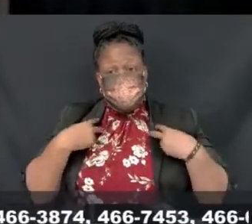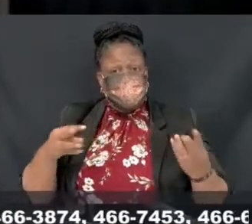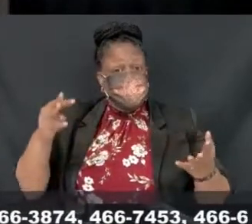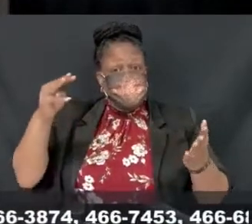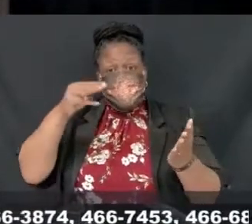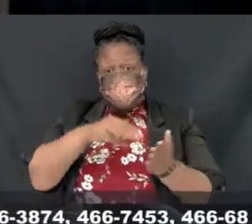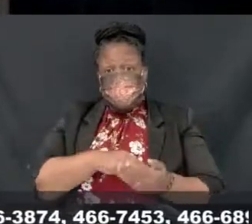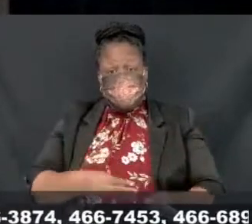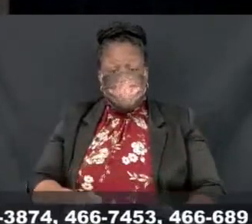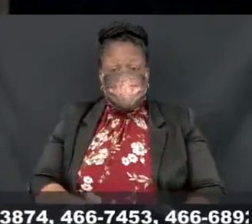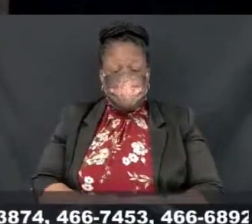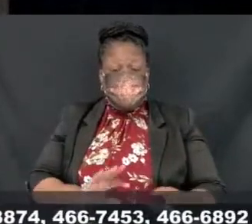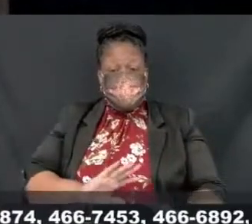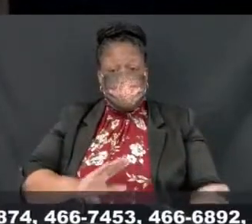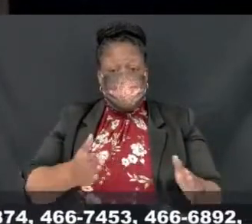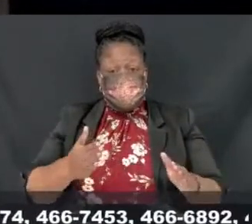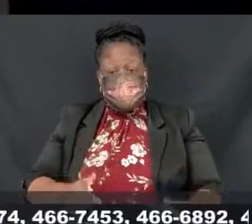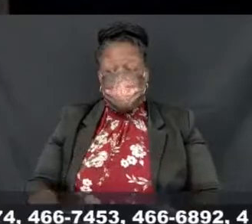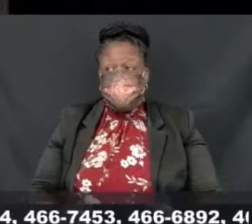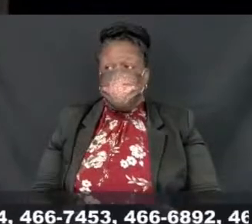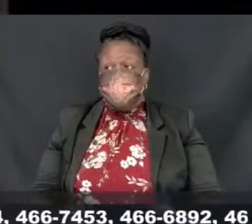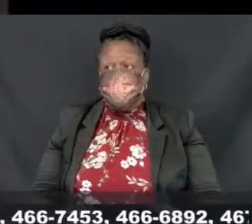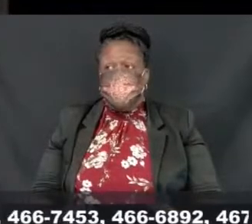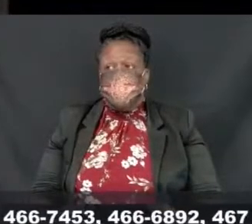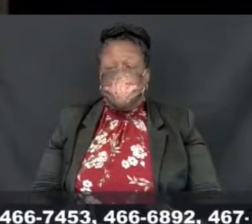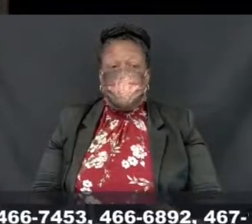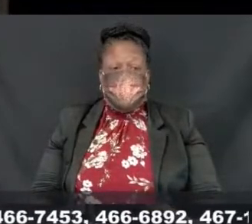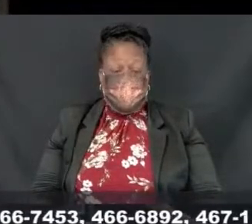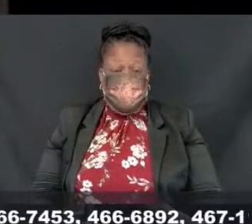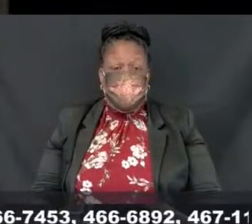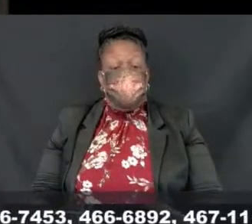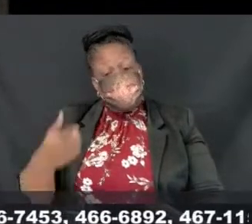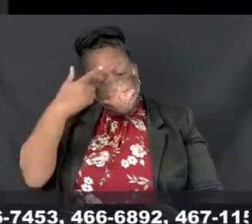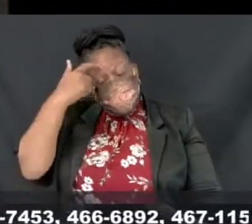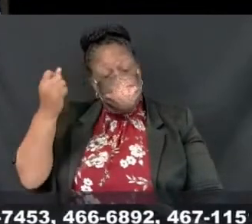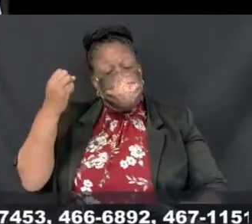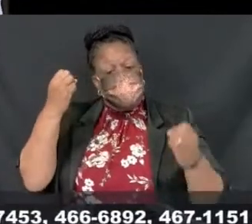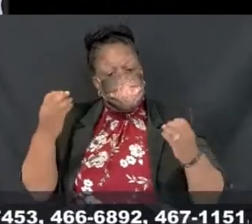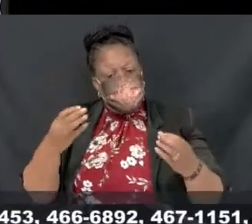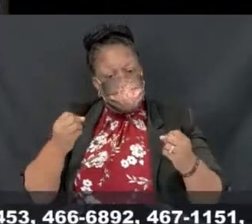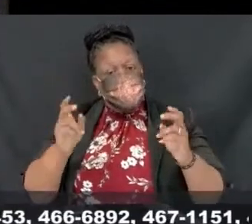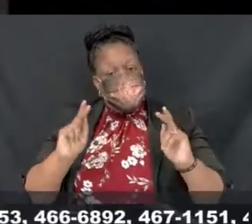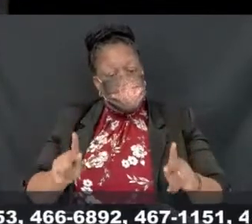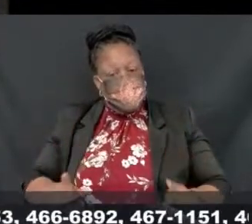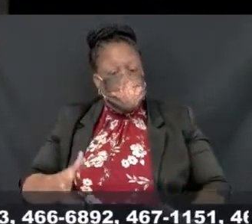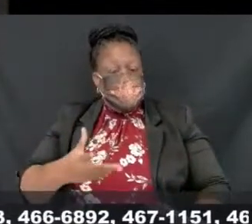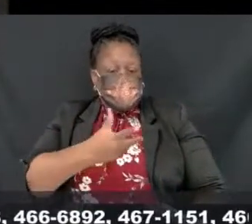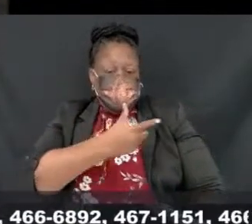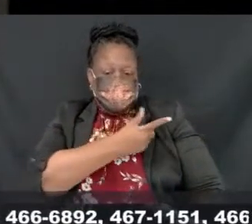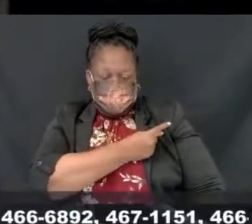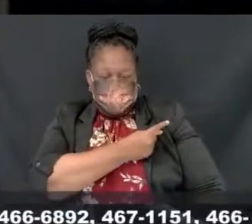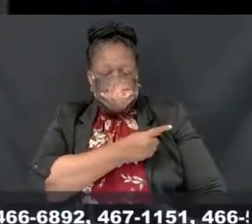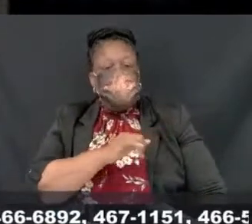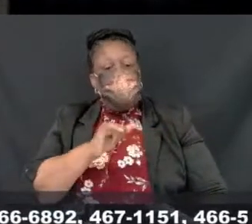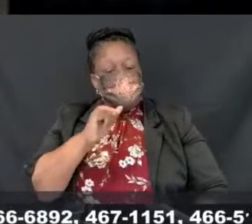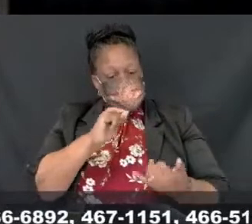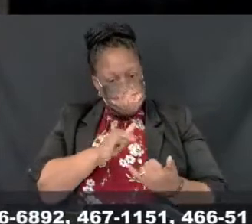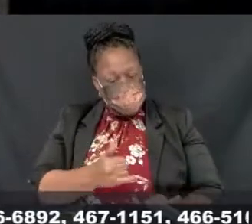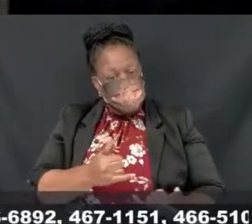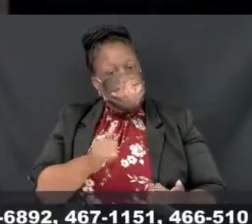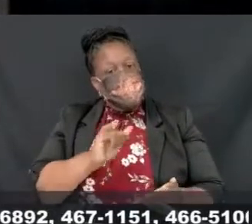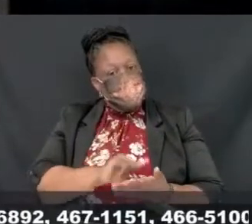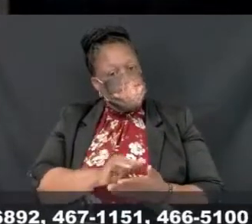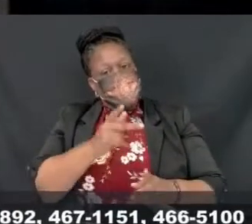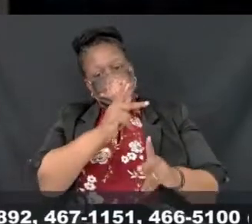vaccination rate, that we have done so well. And going forward, at least we have that layer of protection, even